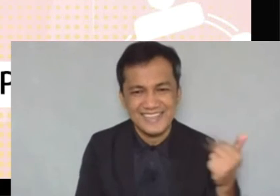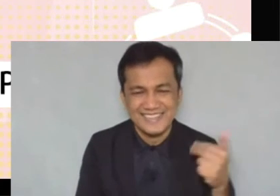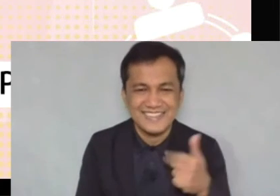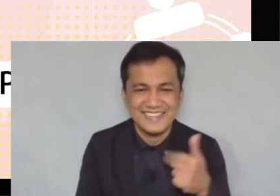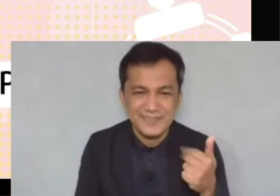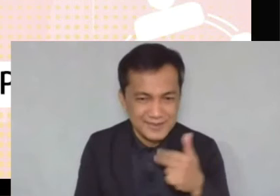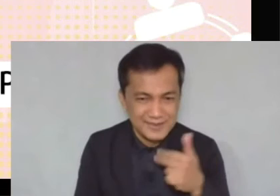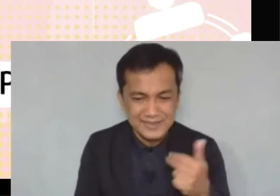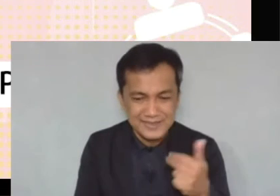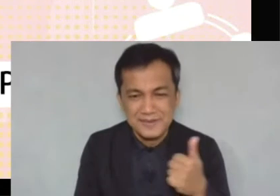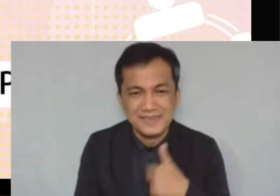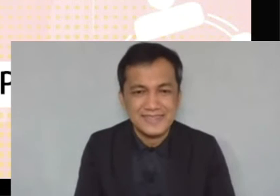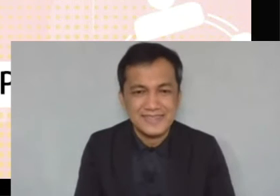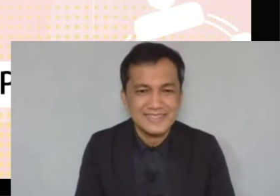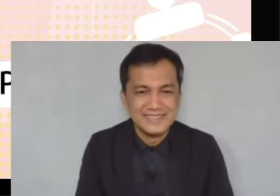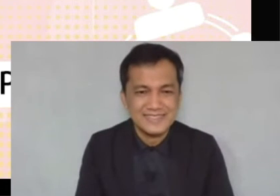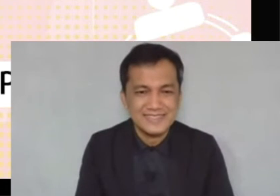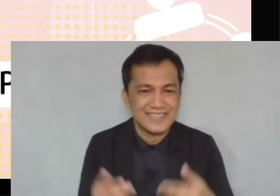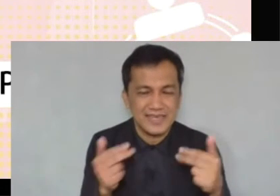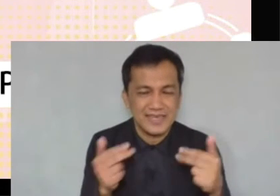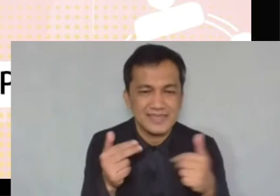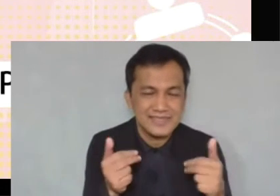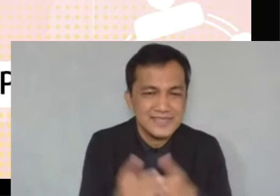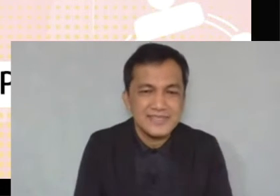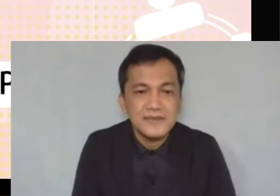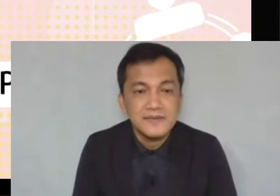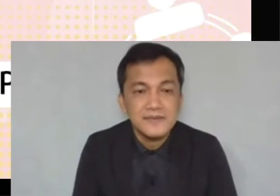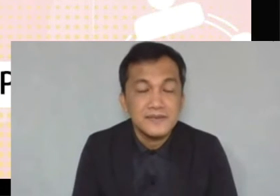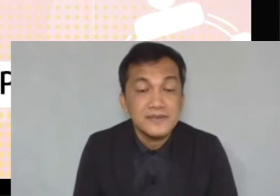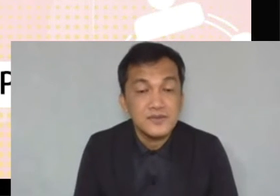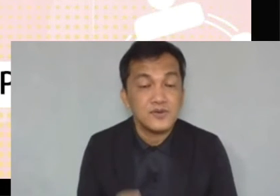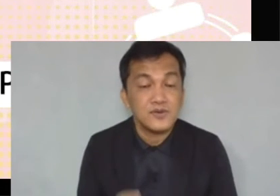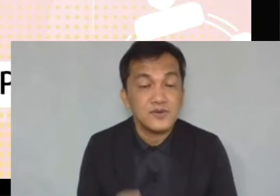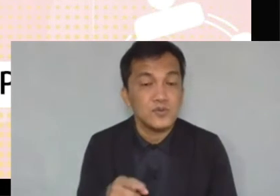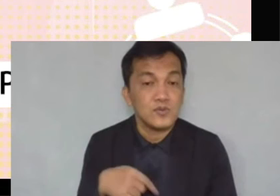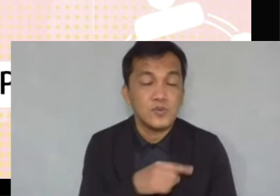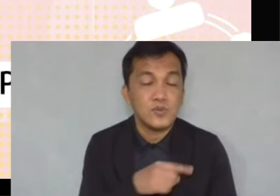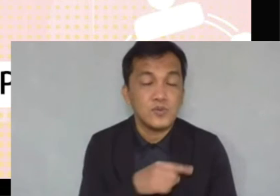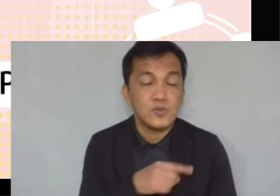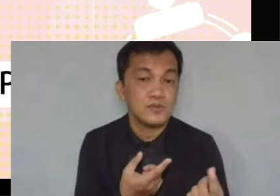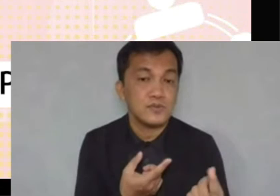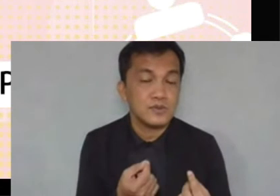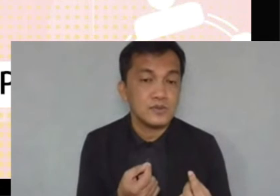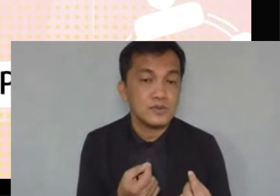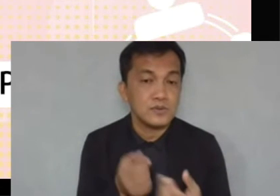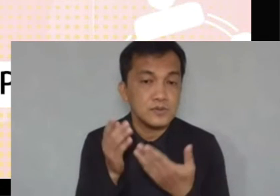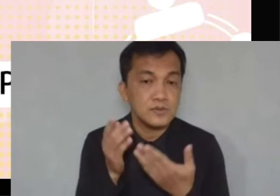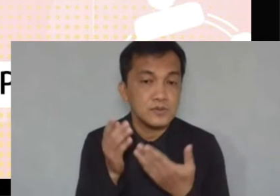Why do you have to make it so difficult? But later today at 5 p.m., we will